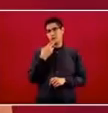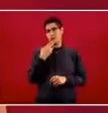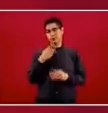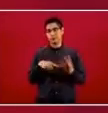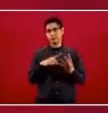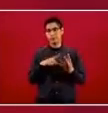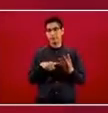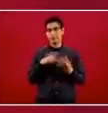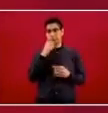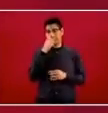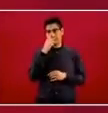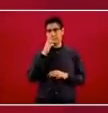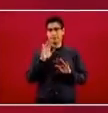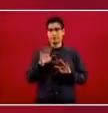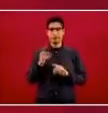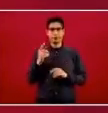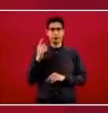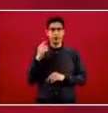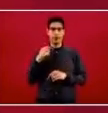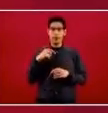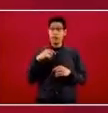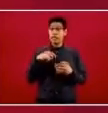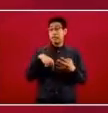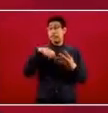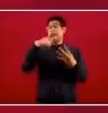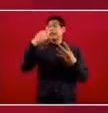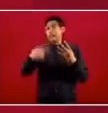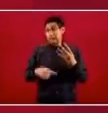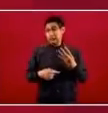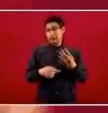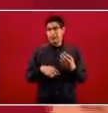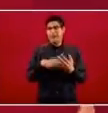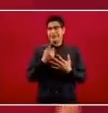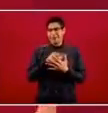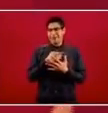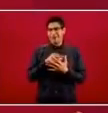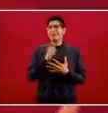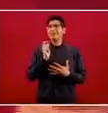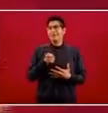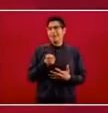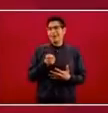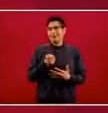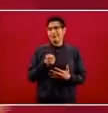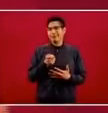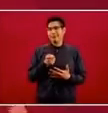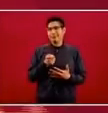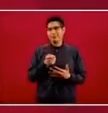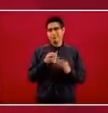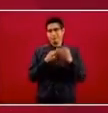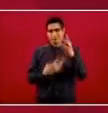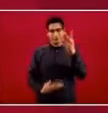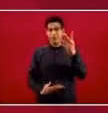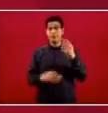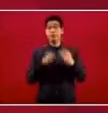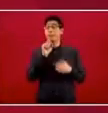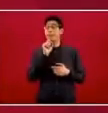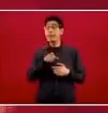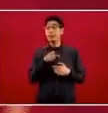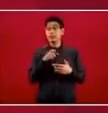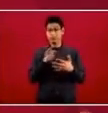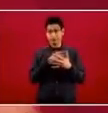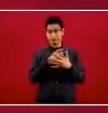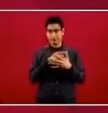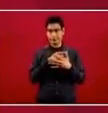our use. But this is only a voluntary stage. This is only voluntary for the